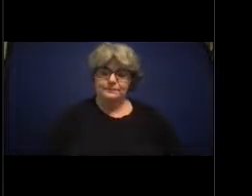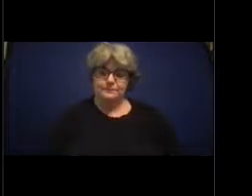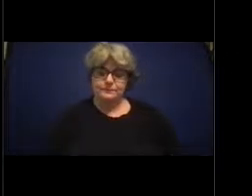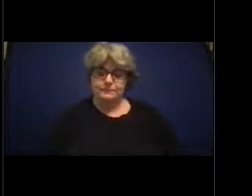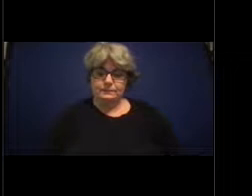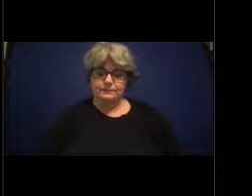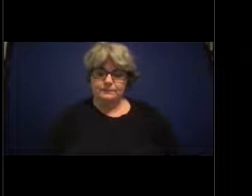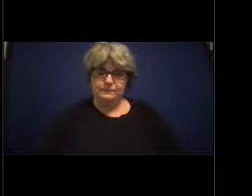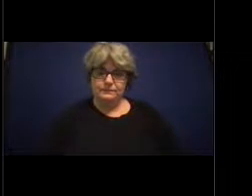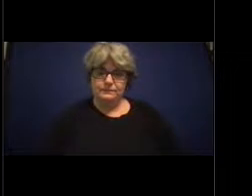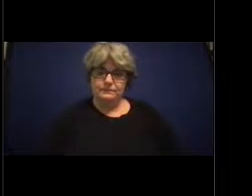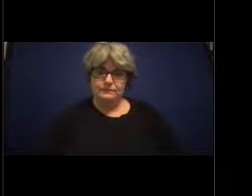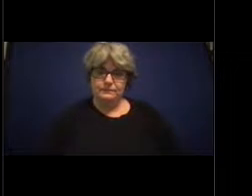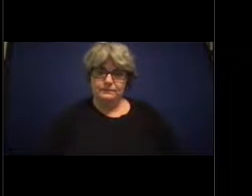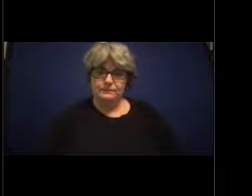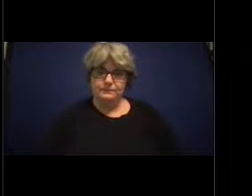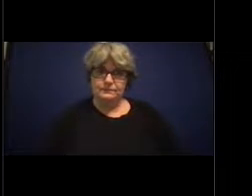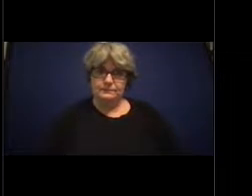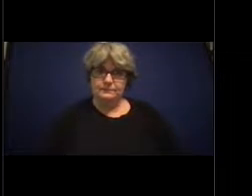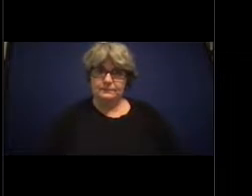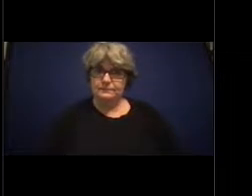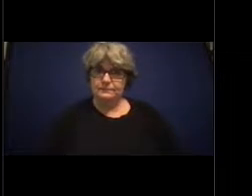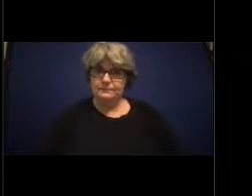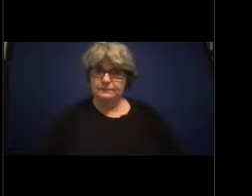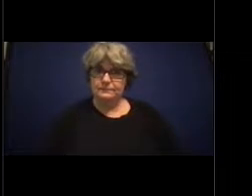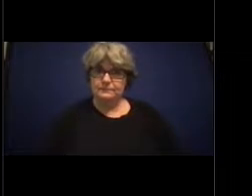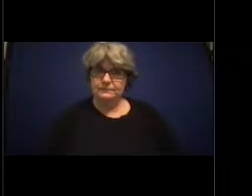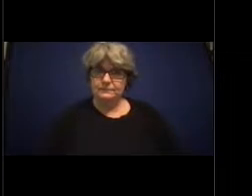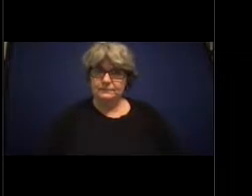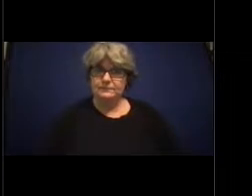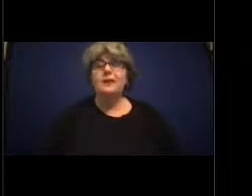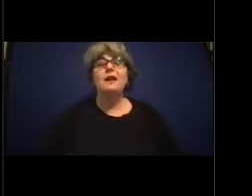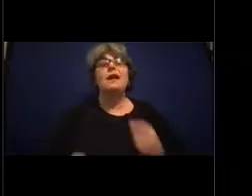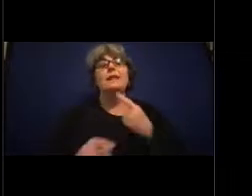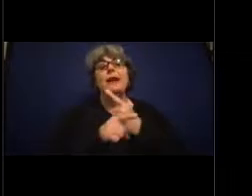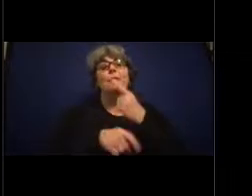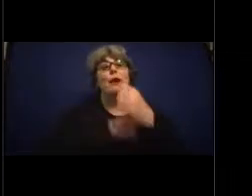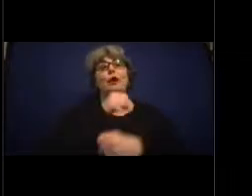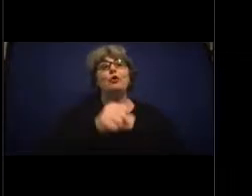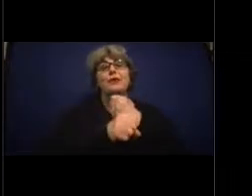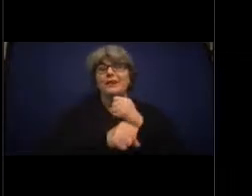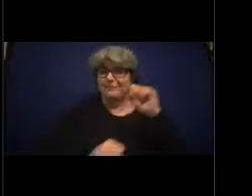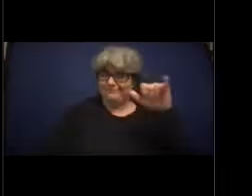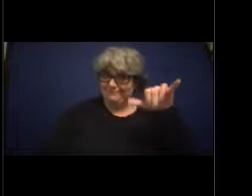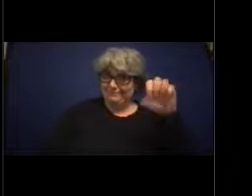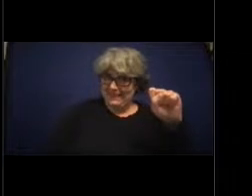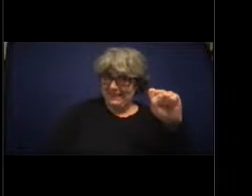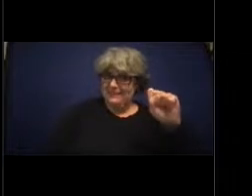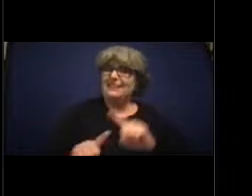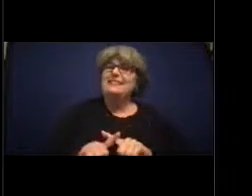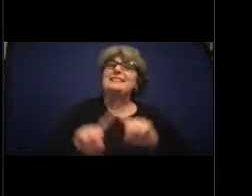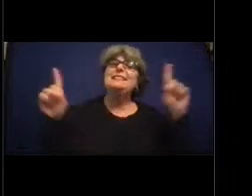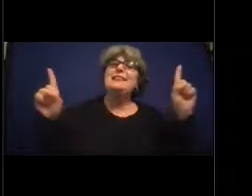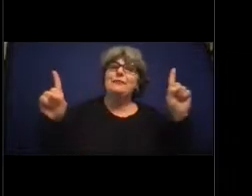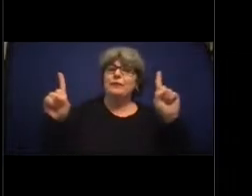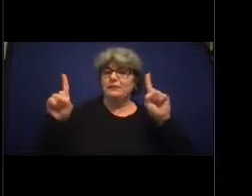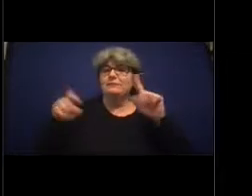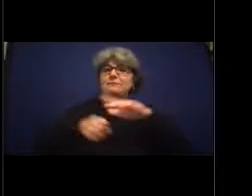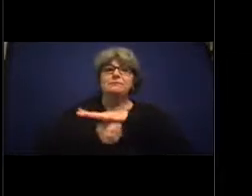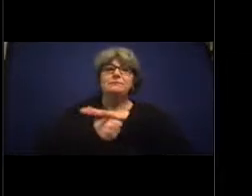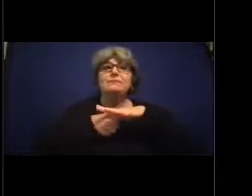The differences between that we see in like that normal year, that transition, yes, we see totally different communities on either side